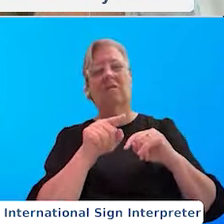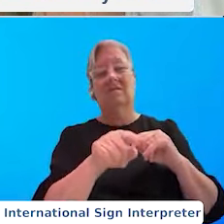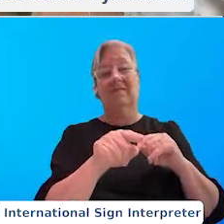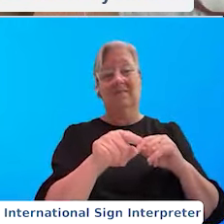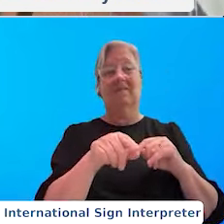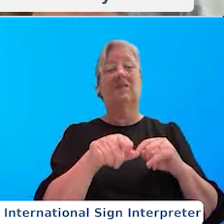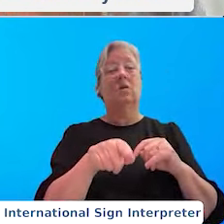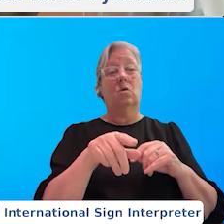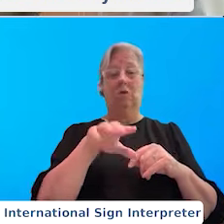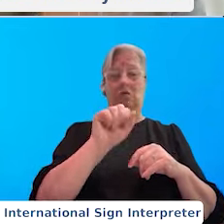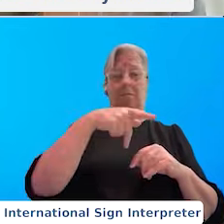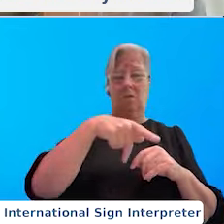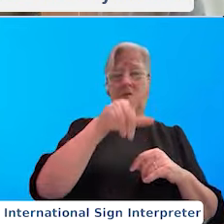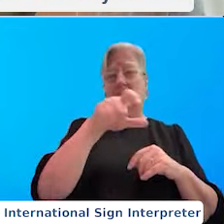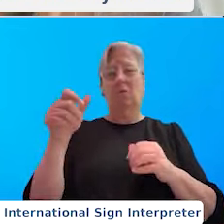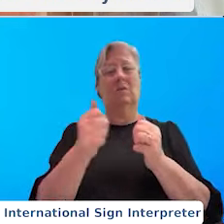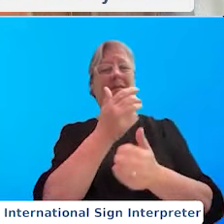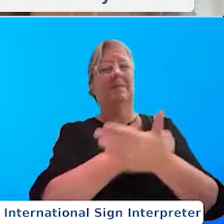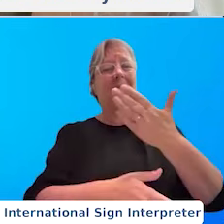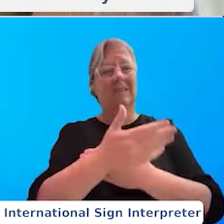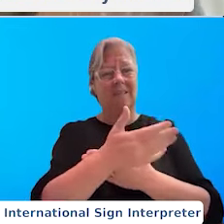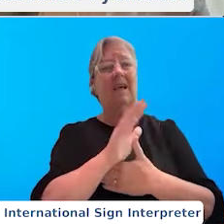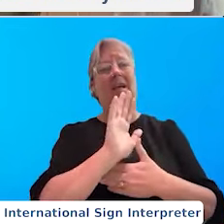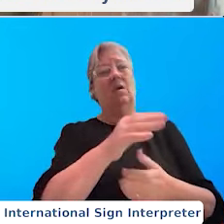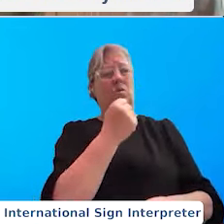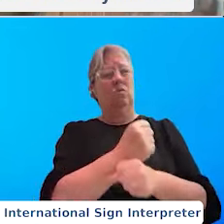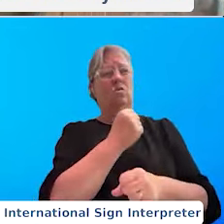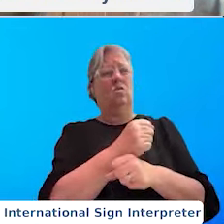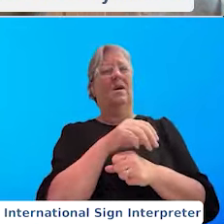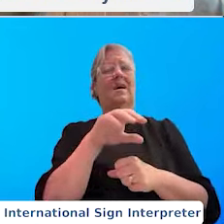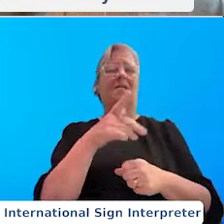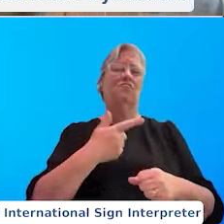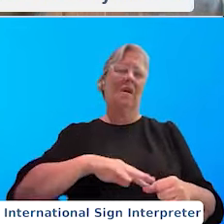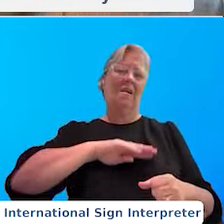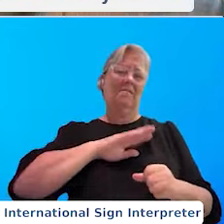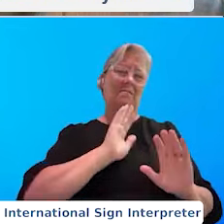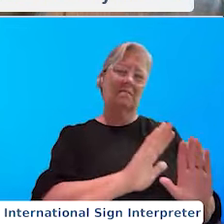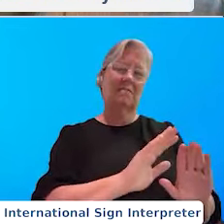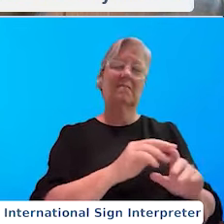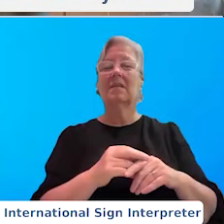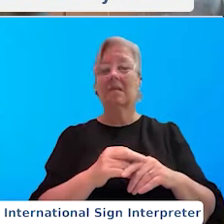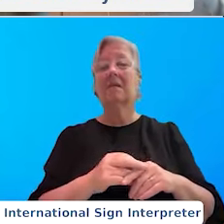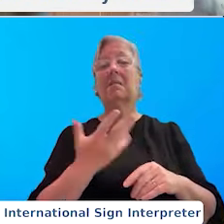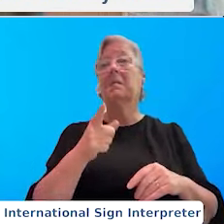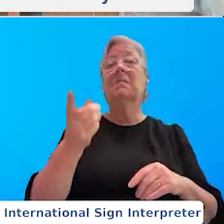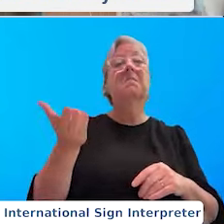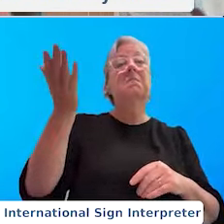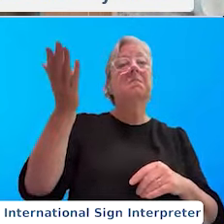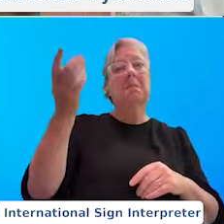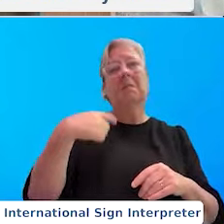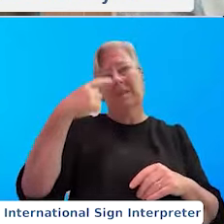income countries. When we look at higher income countries, when we look at OECD data, those countries tend to be spending